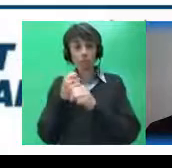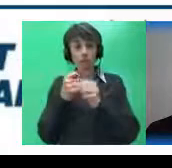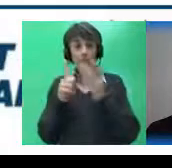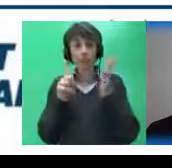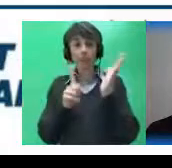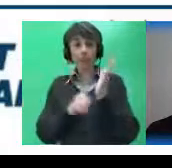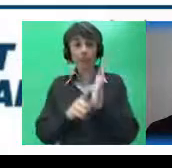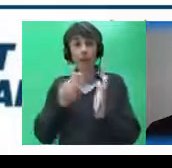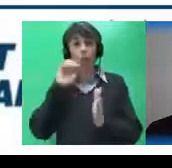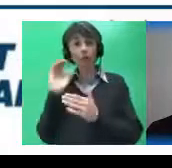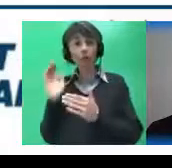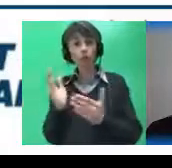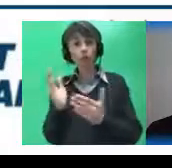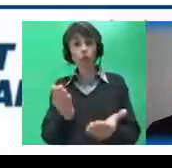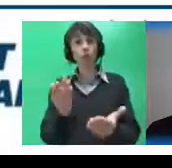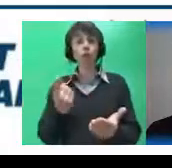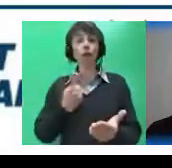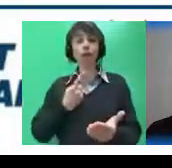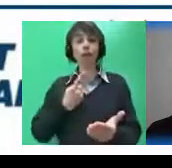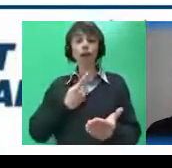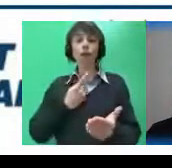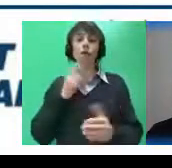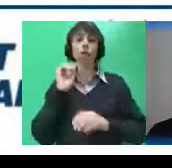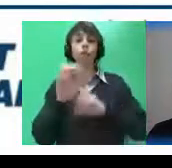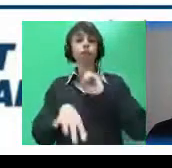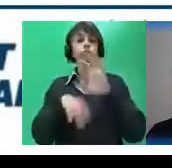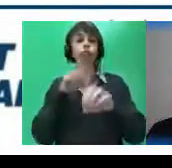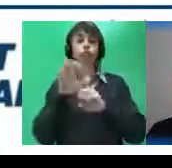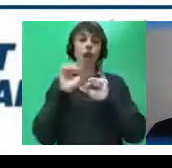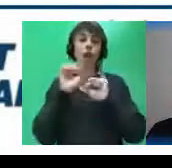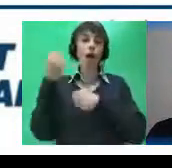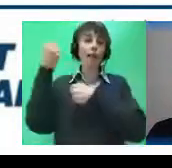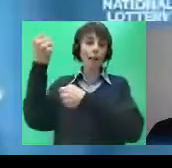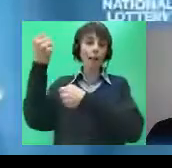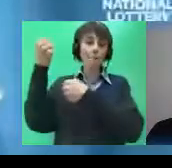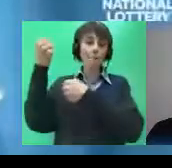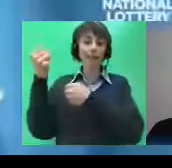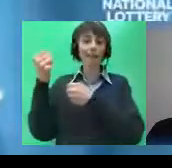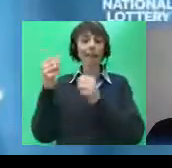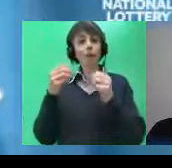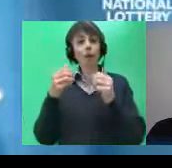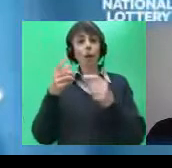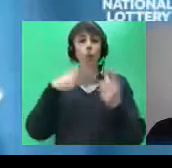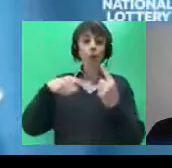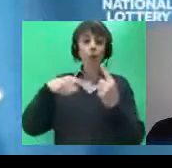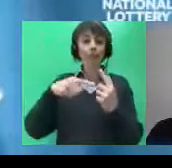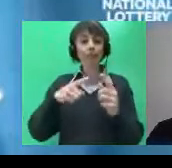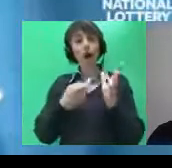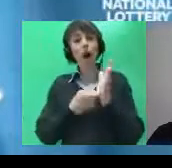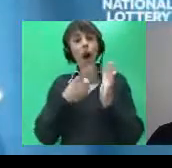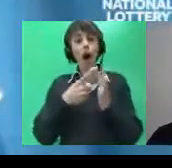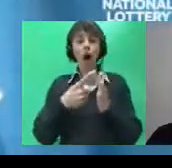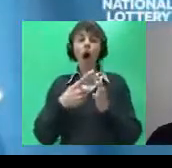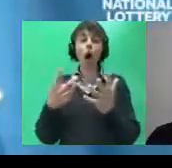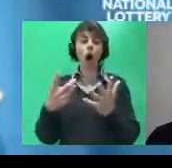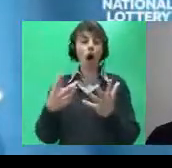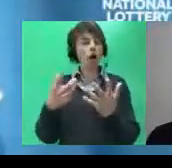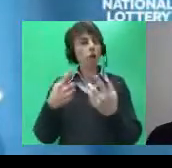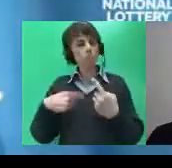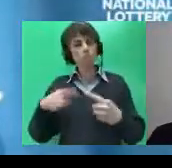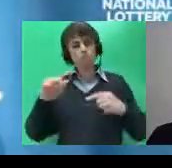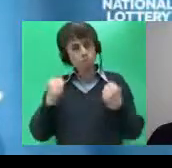herself and talk through a really exciting campaign, We're Undefeatable. Thank you. Thank you, Tom. I hope that everyone can